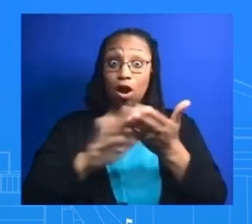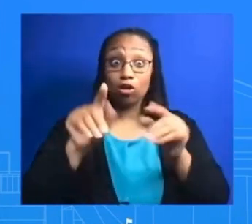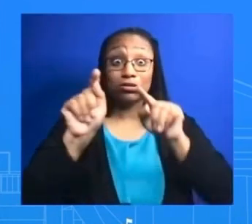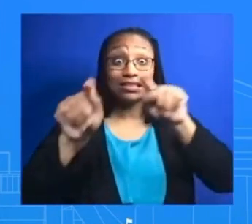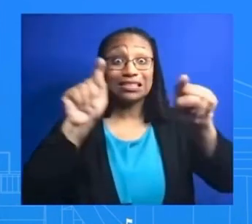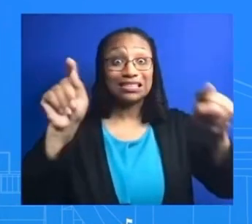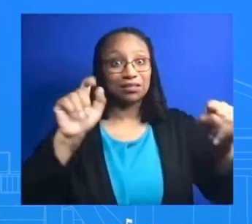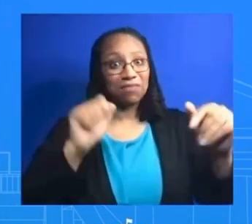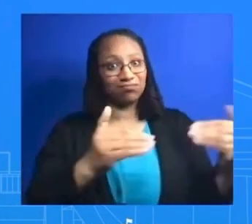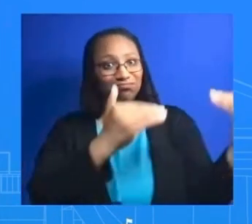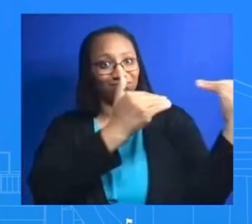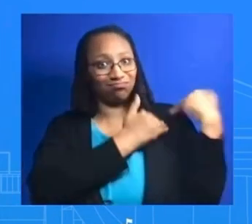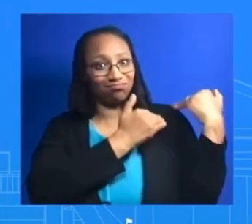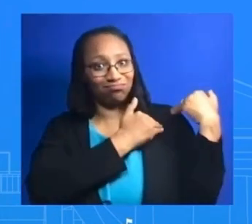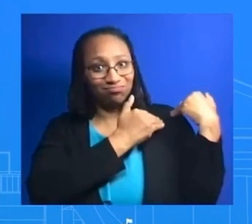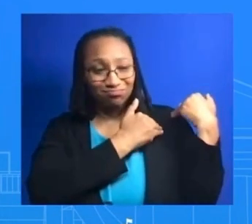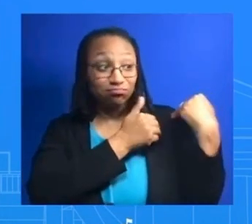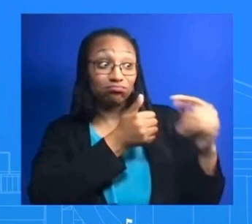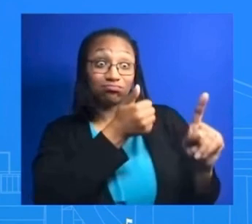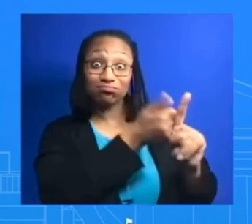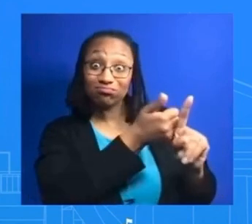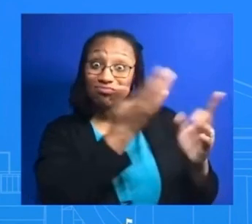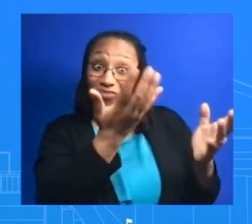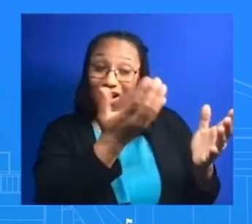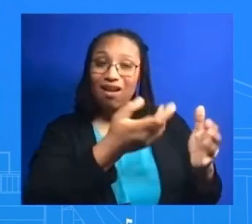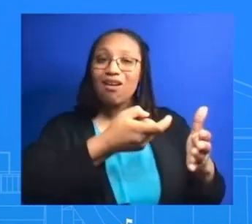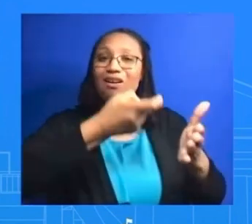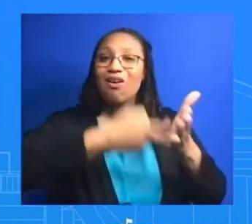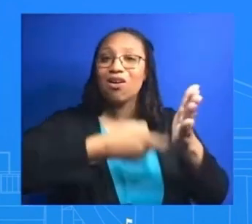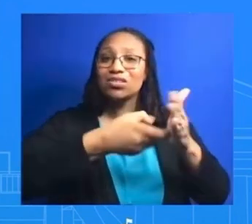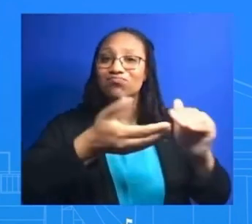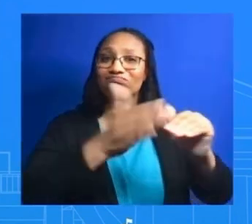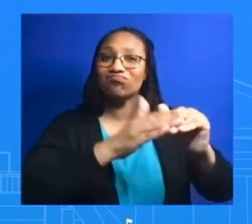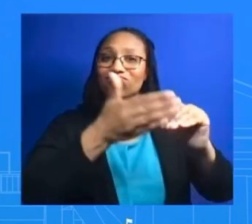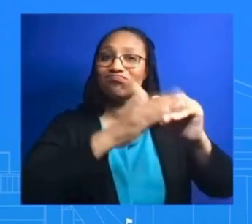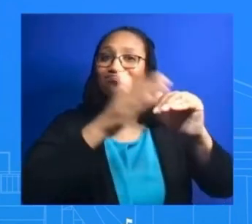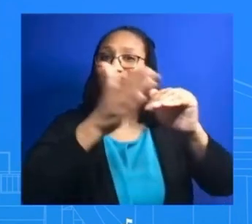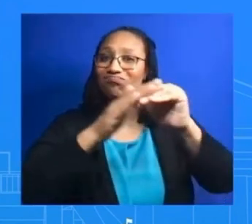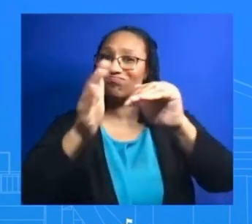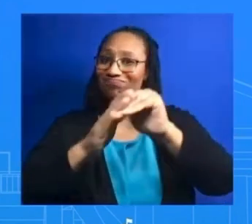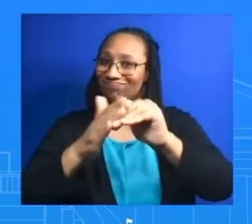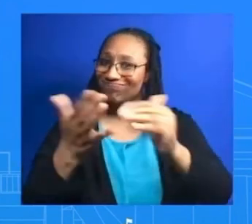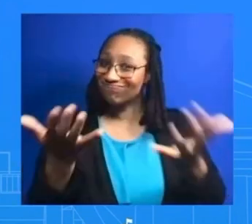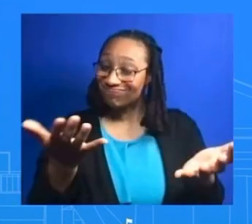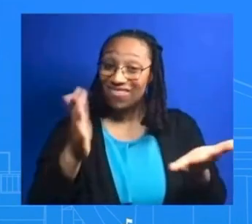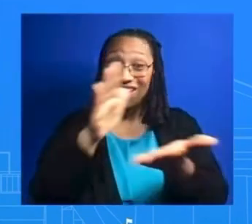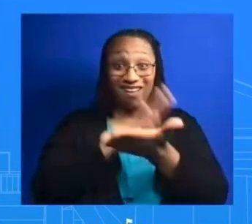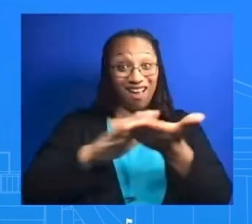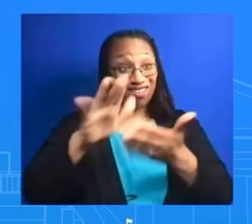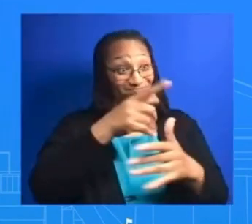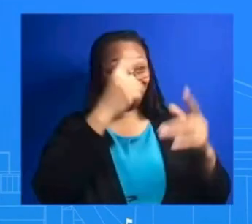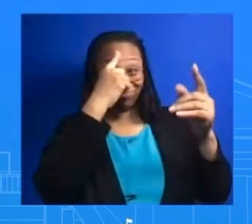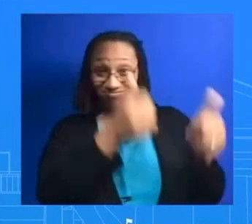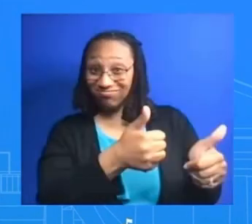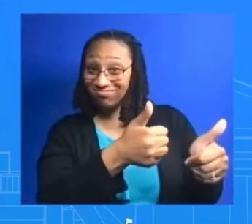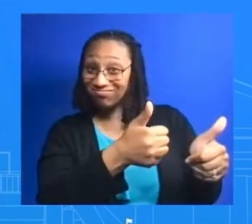sure exactly what you said, that colleges can't get away with continuing to raise tuition costs for students so